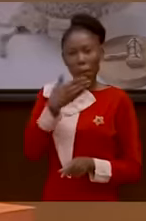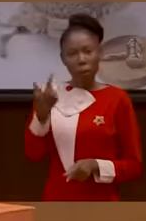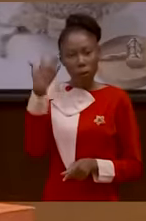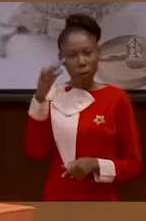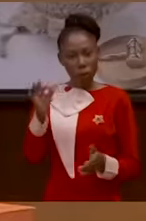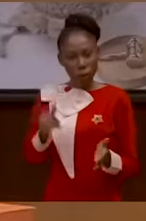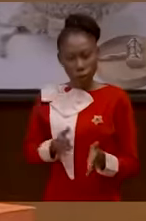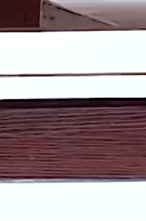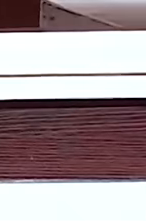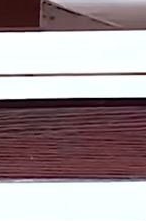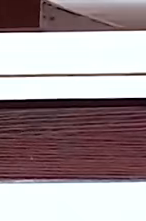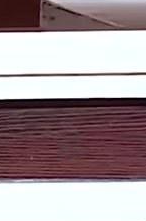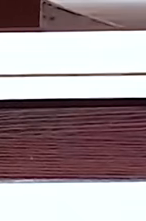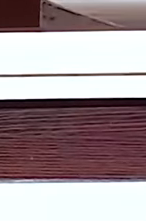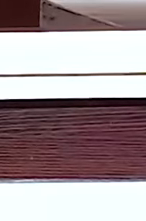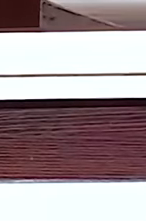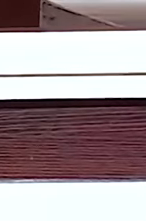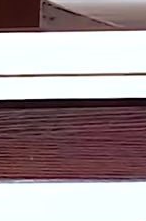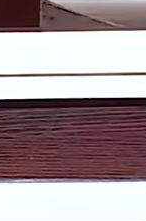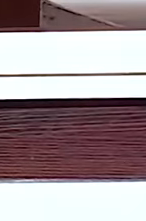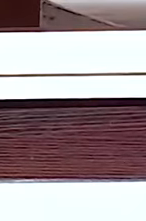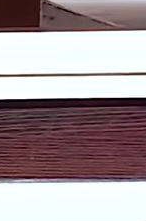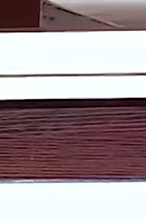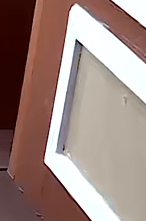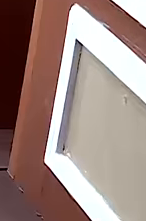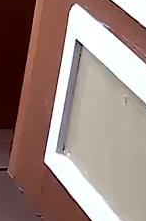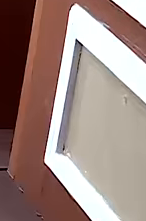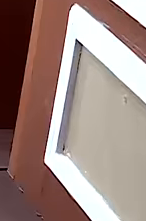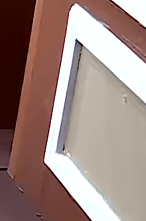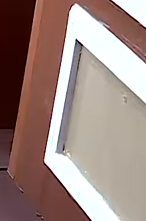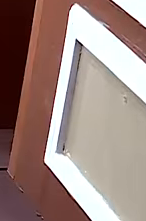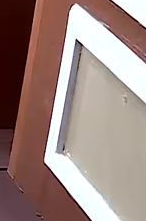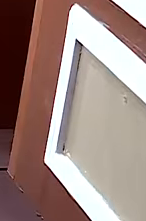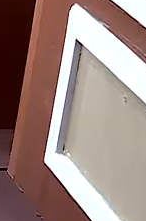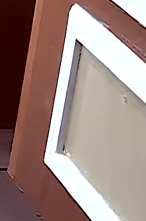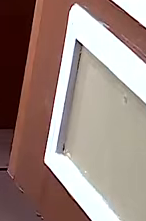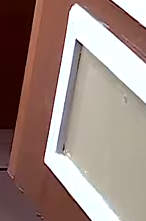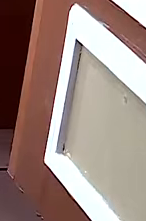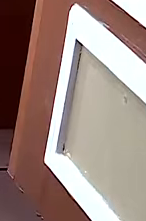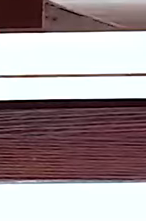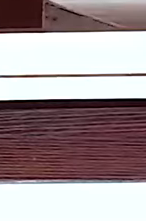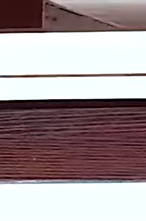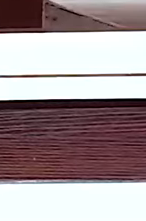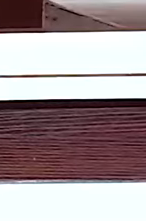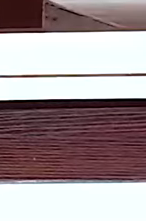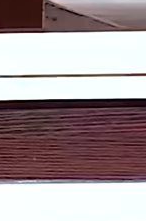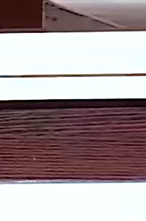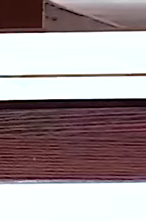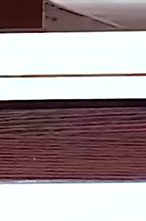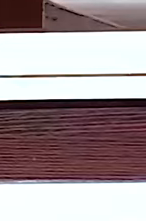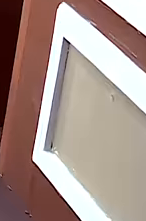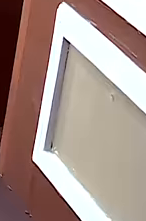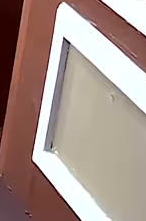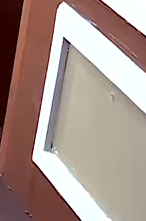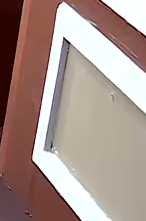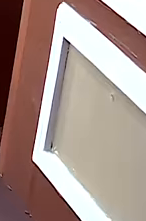what matters most now. The DNA test result clarifies Peter's doubt on the paternity of the love child. Judge Fumi helps both parties